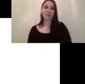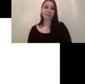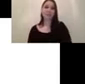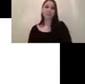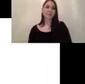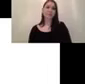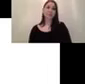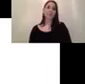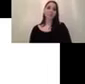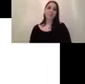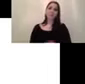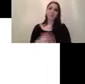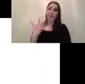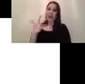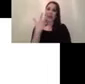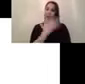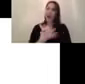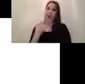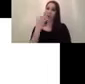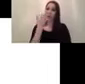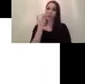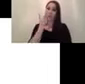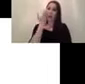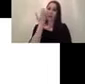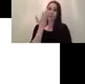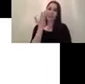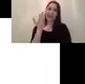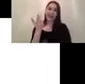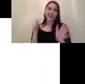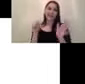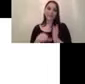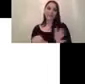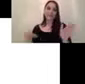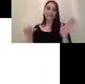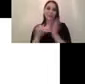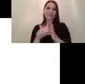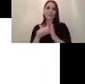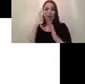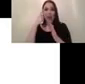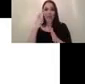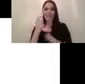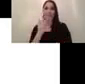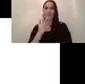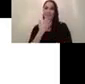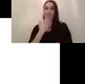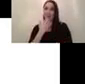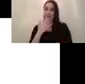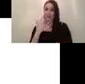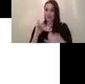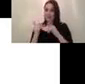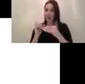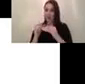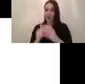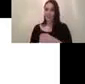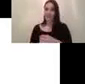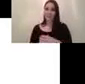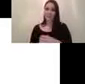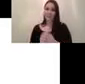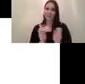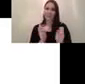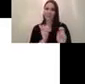for 8 hours a day can be really tedious and prone to mistakes sometimes. So the system